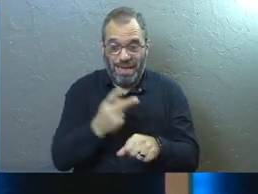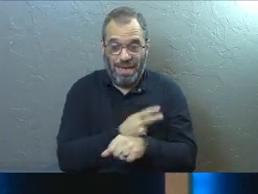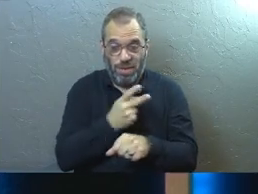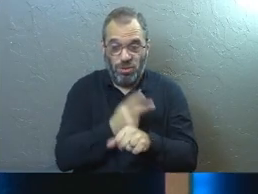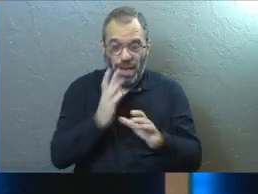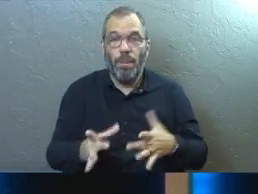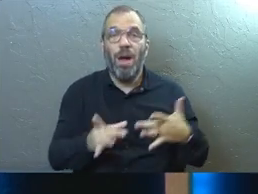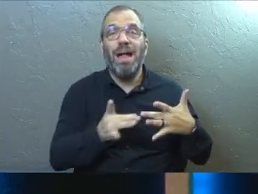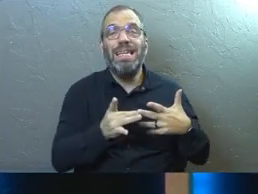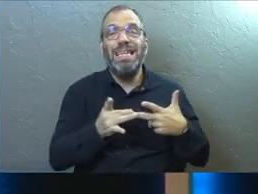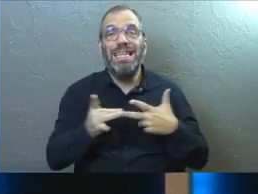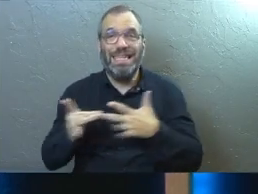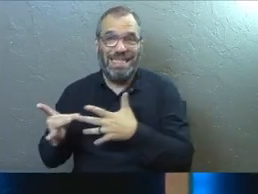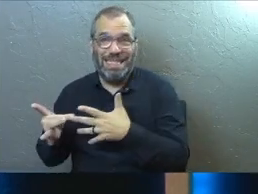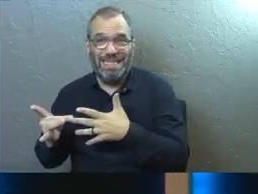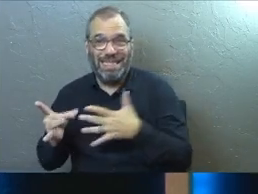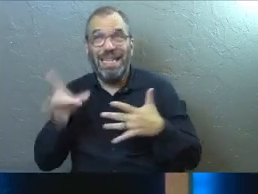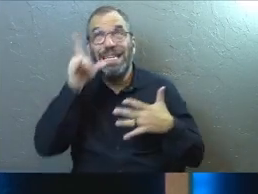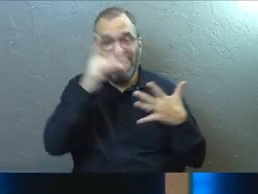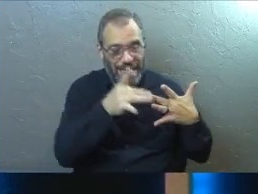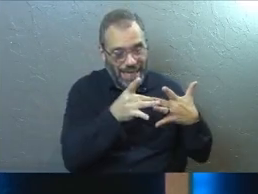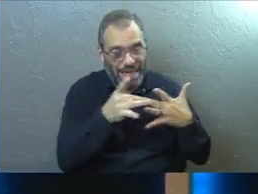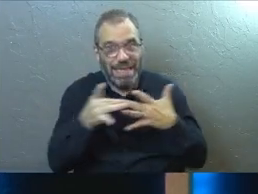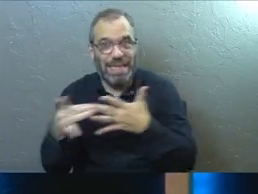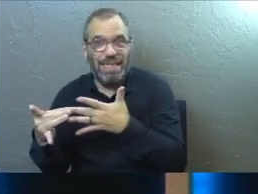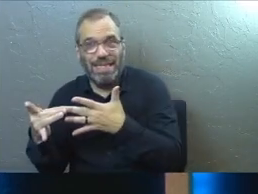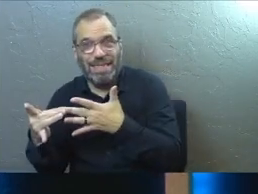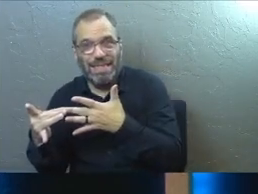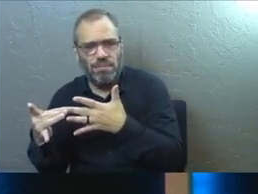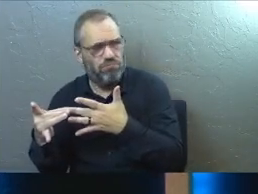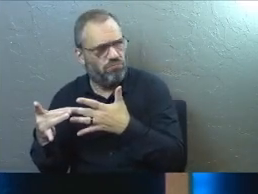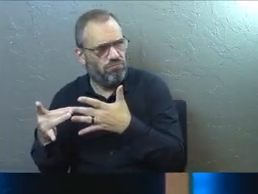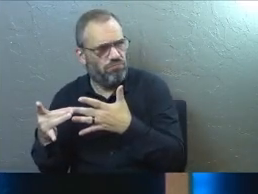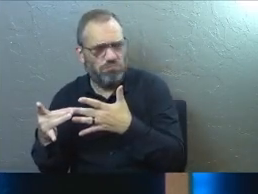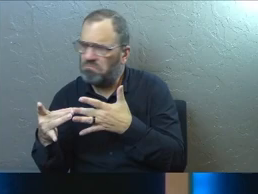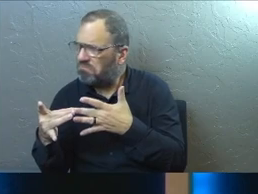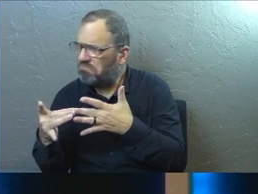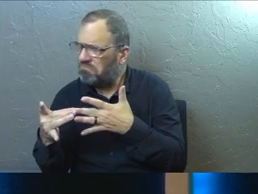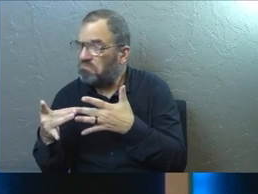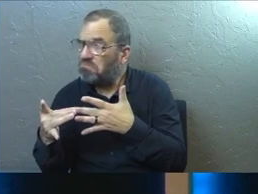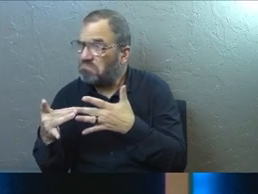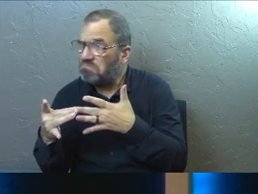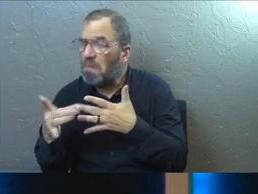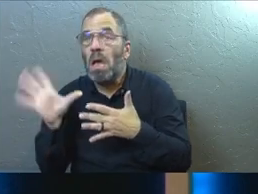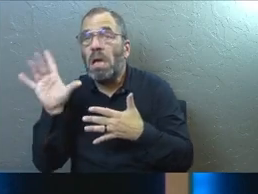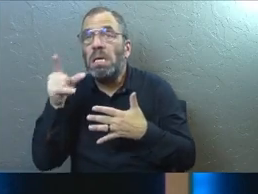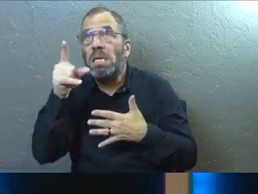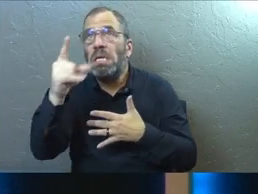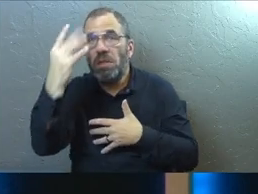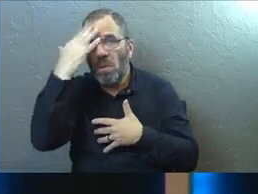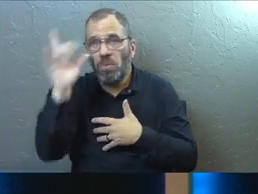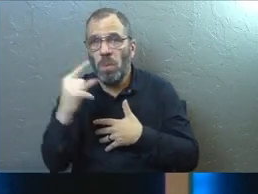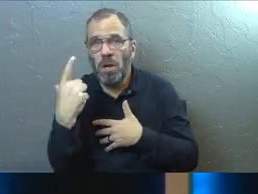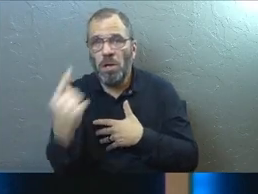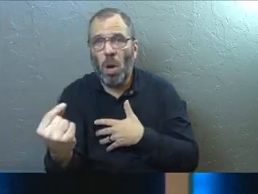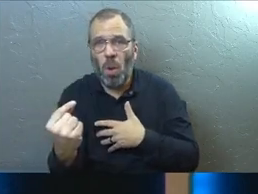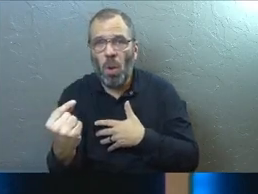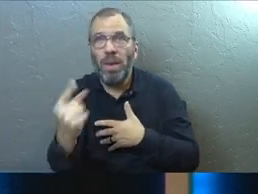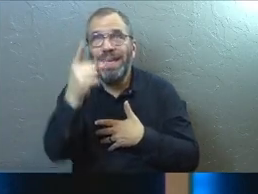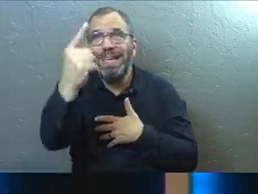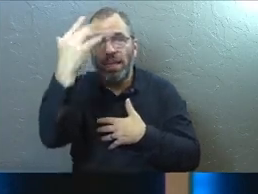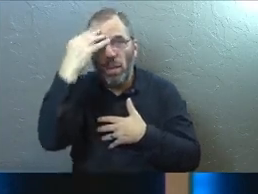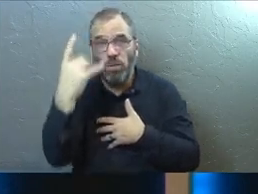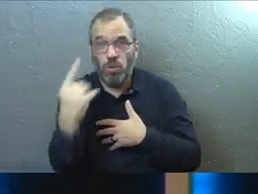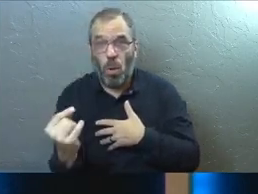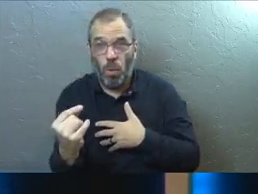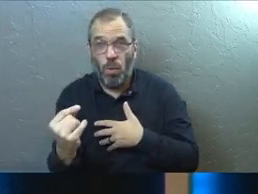a shepherd leads the sheep. A shepherd leads the sheep. And what I think about here is the shepherd knows where to go. The shepherd